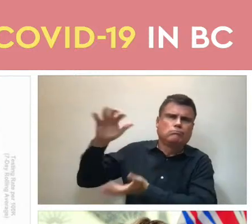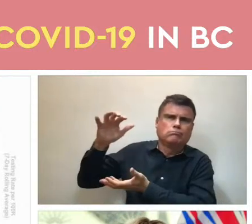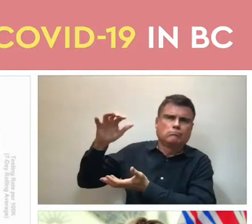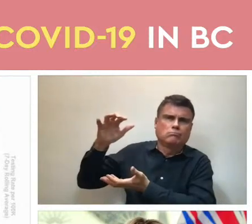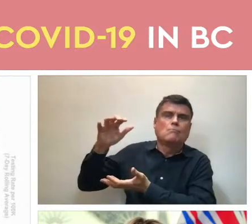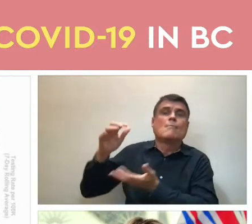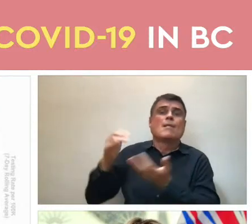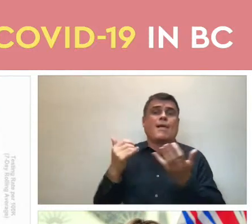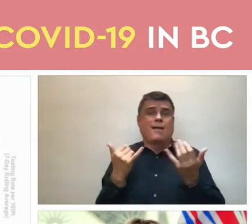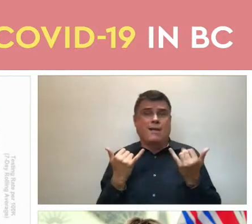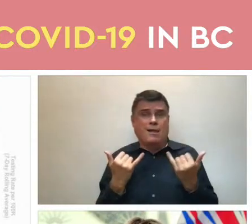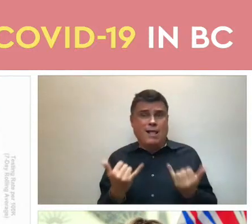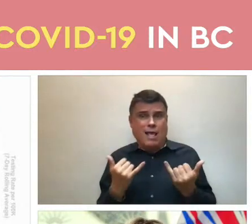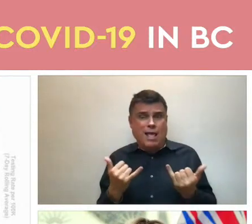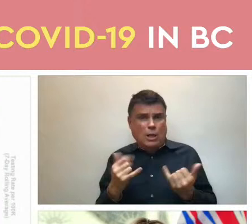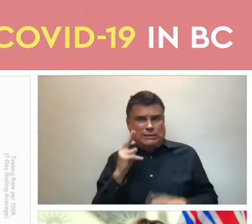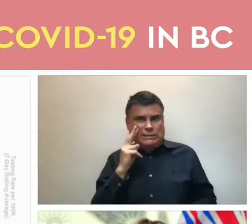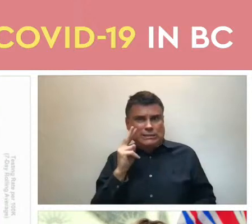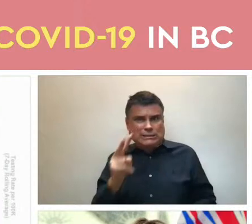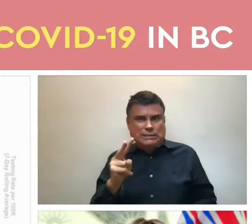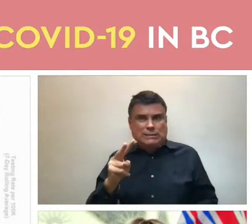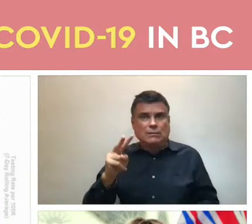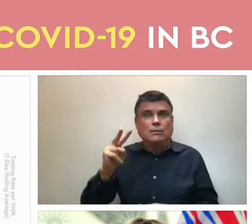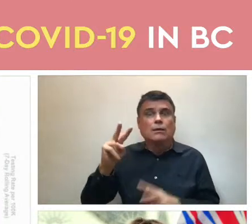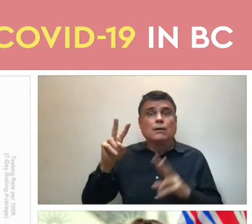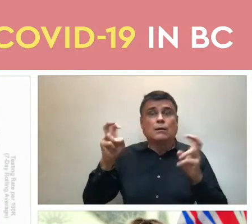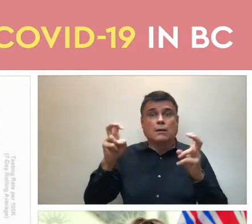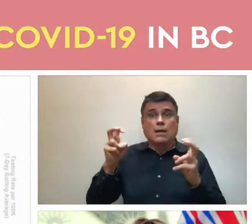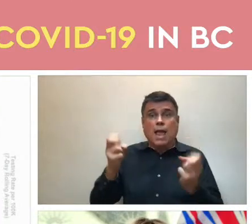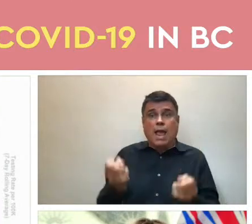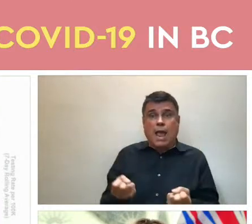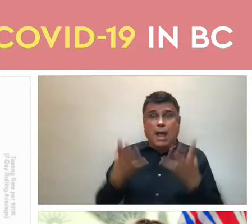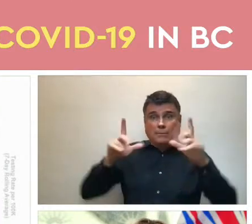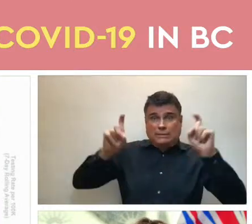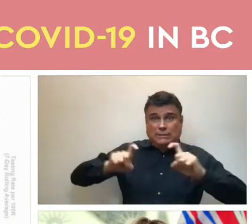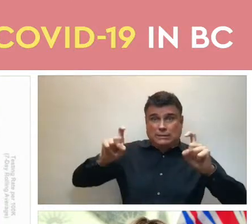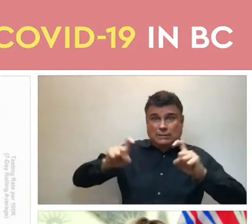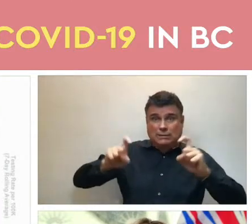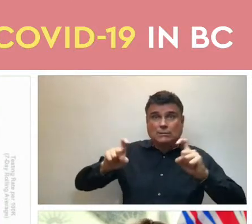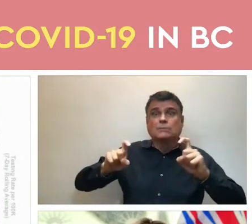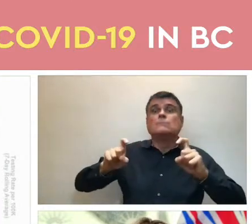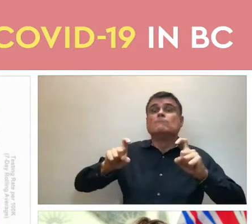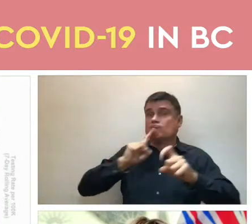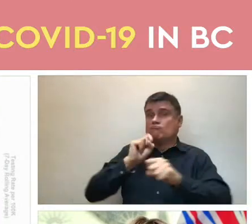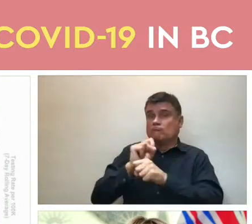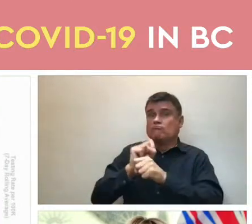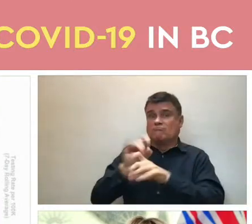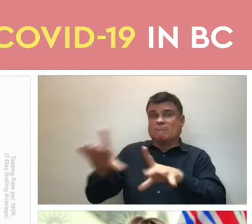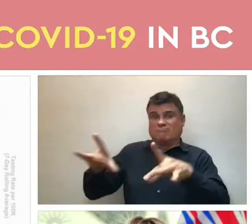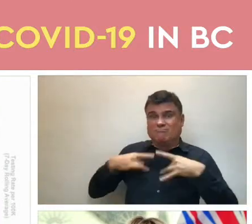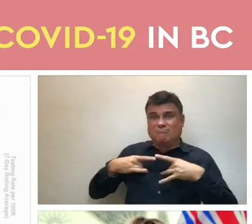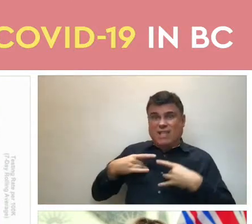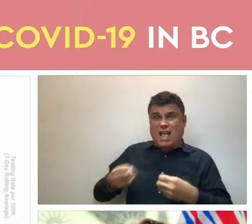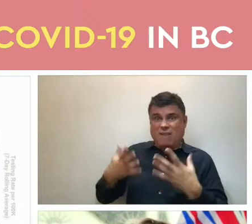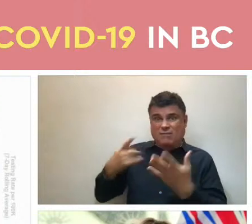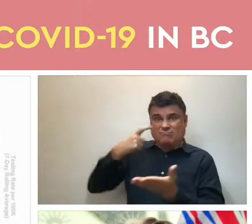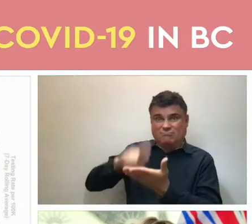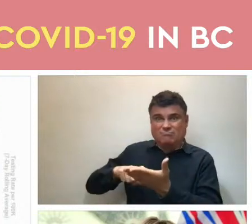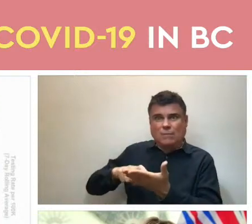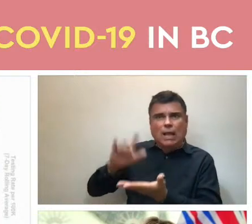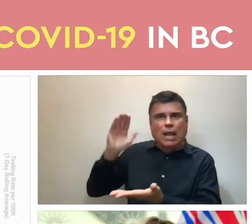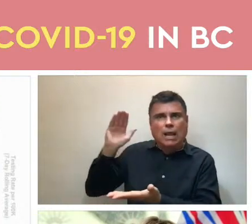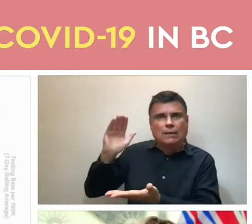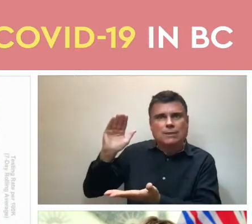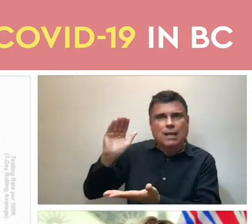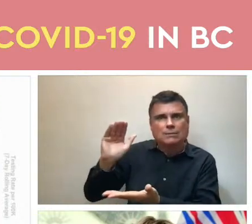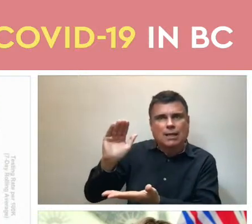see decreasing percent positivity. But I think it's important. One of the focus that we've had is making sure that we have the right test